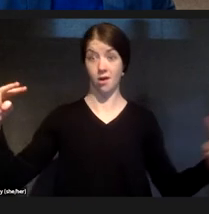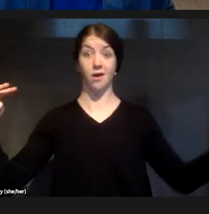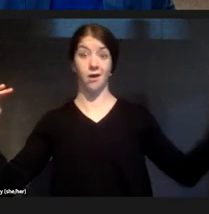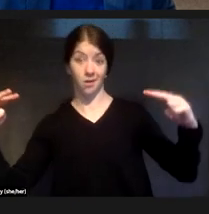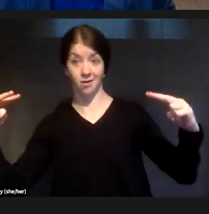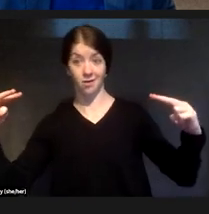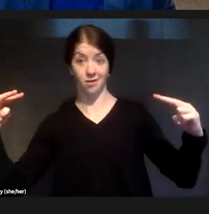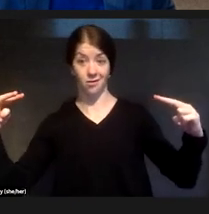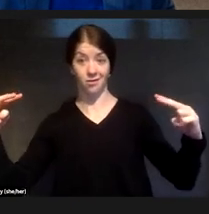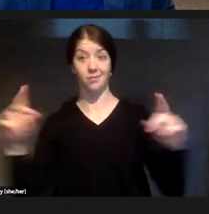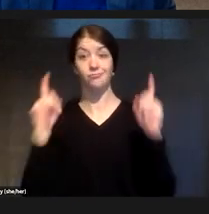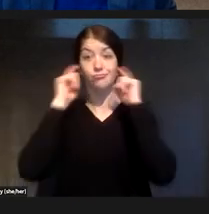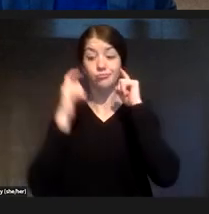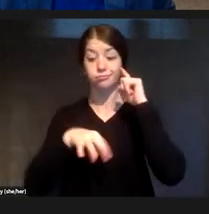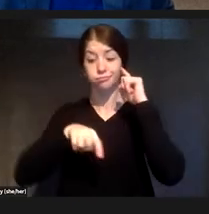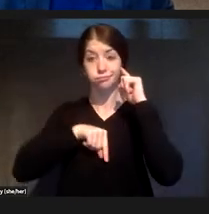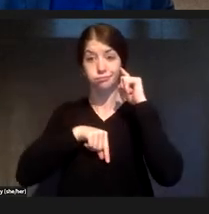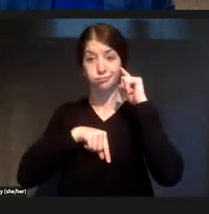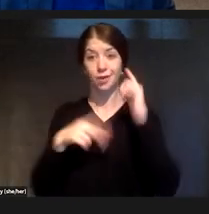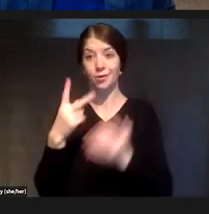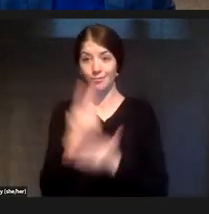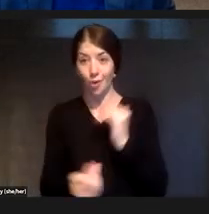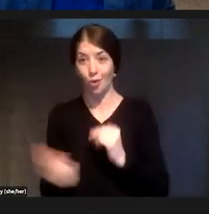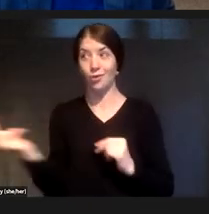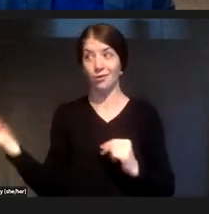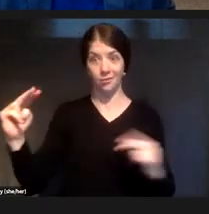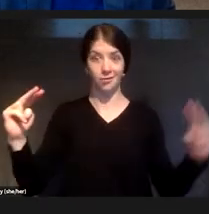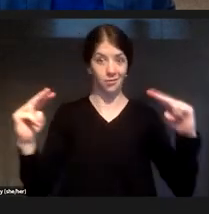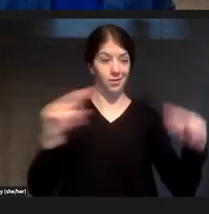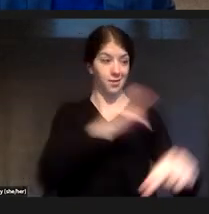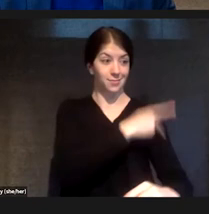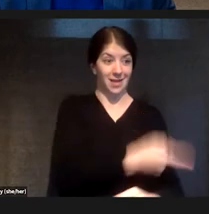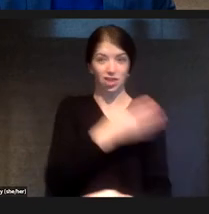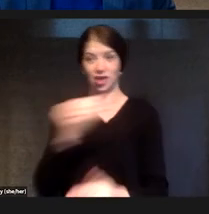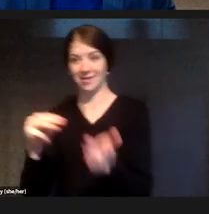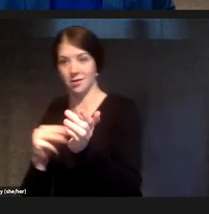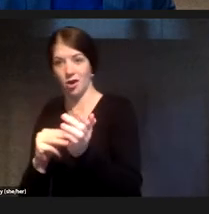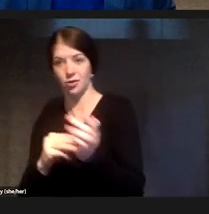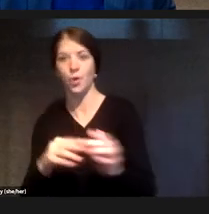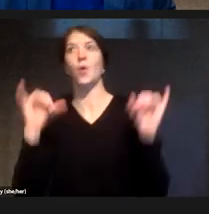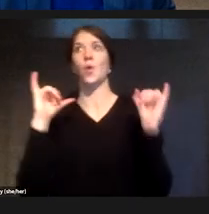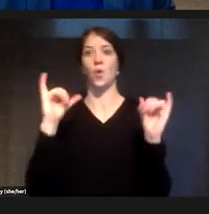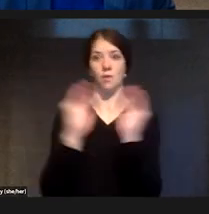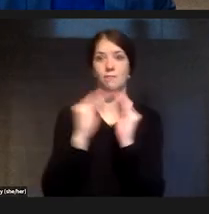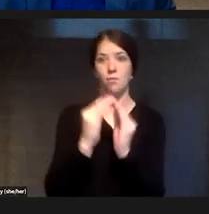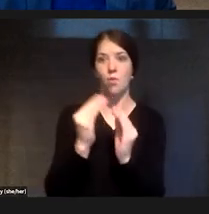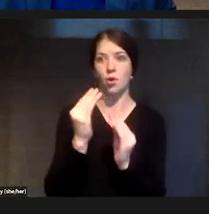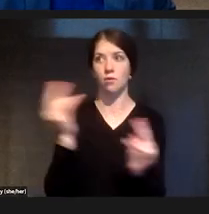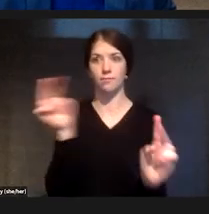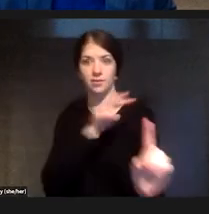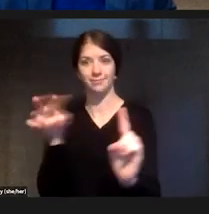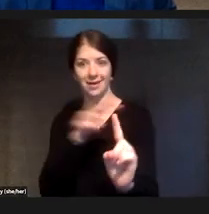like to call it, I experience these things with a perspective that allows me to recognize the systemic inequities that I